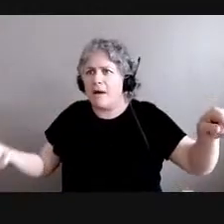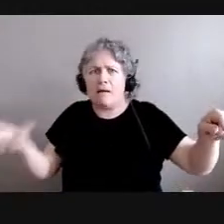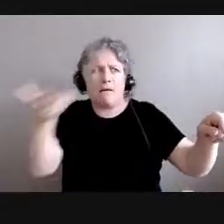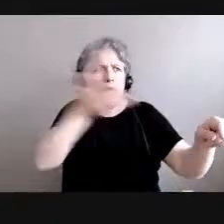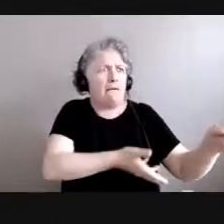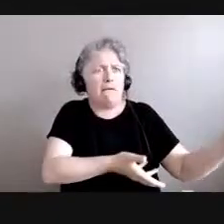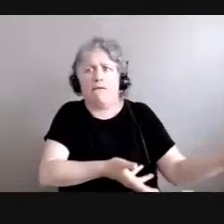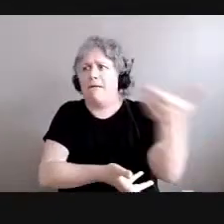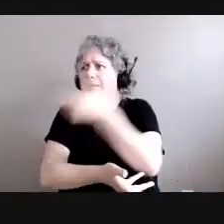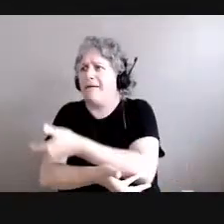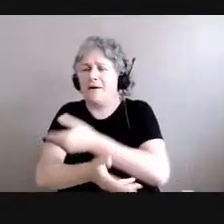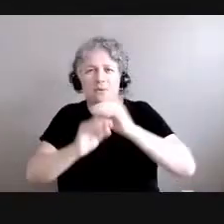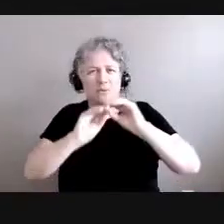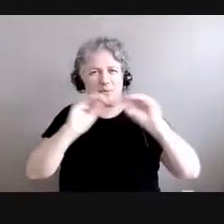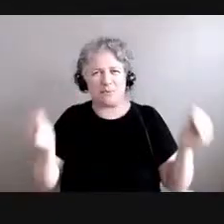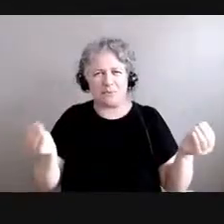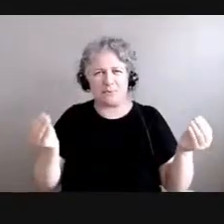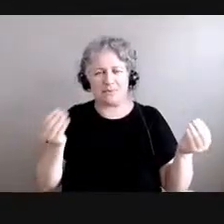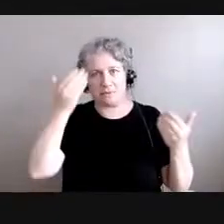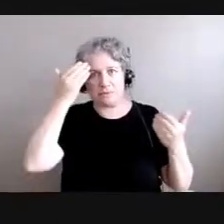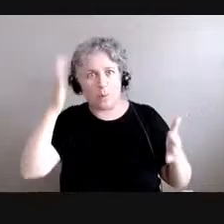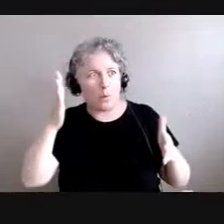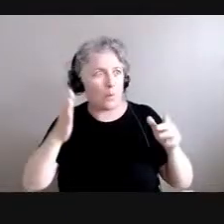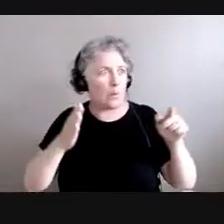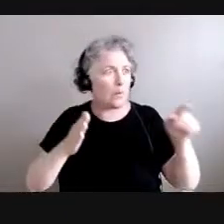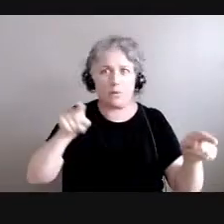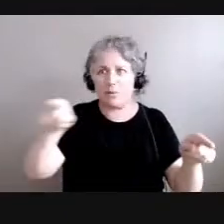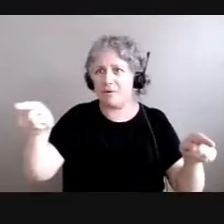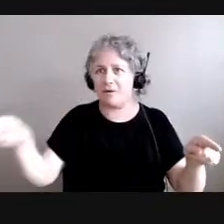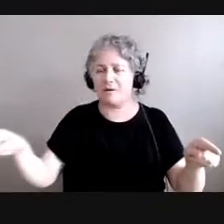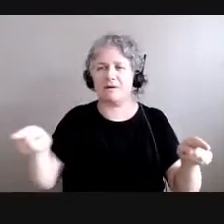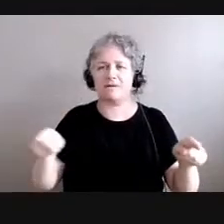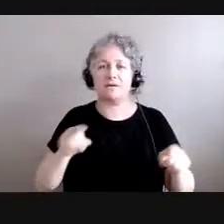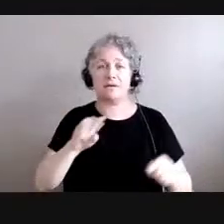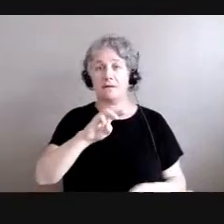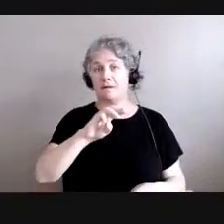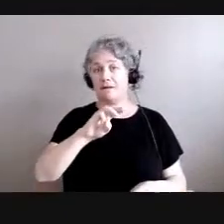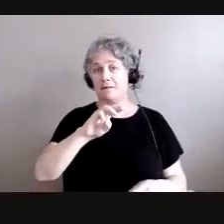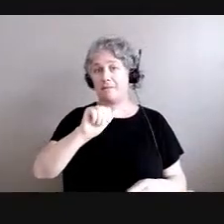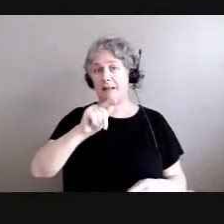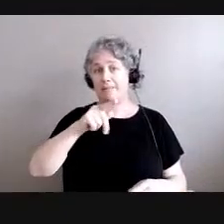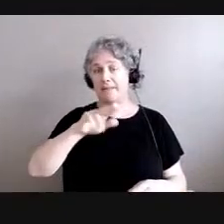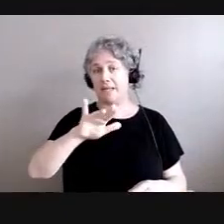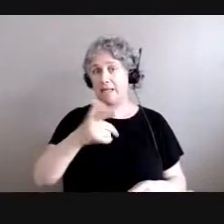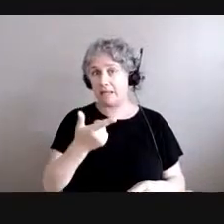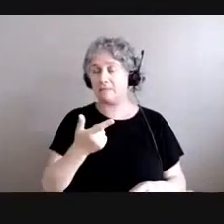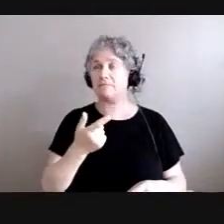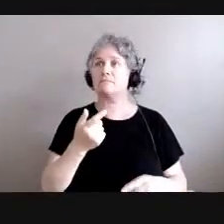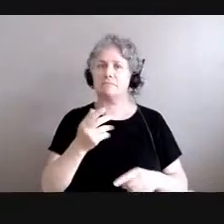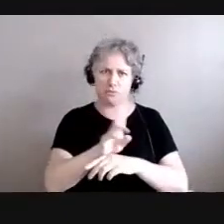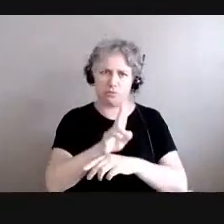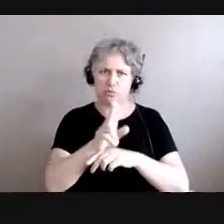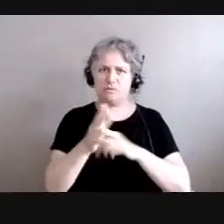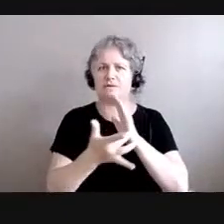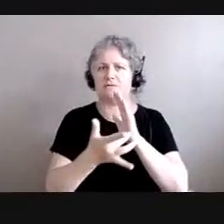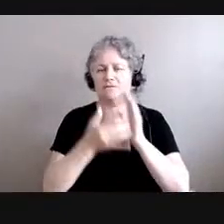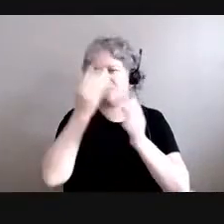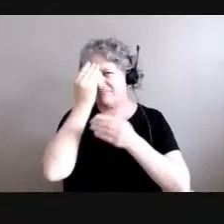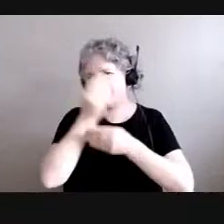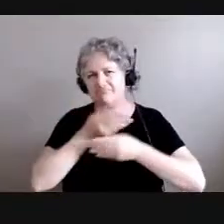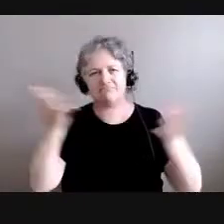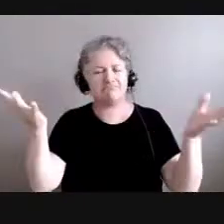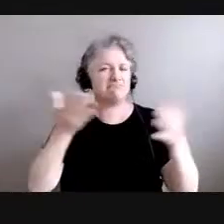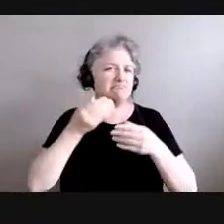place for it to go. So not only in mapping was I able to use technology to share that